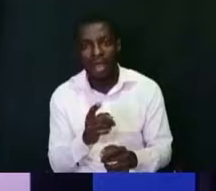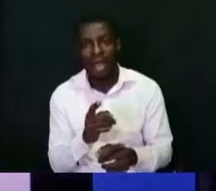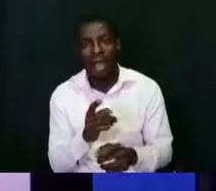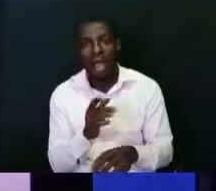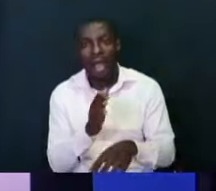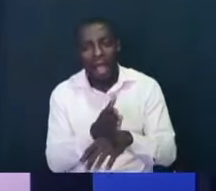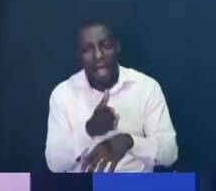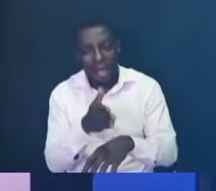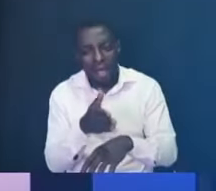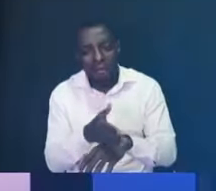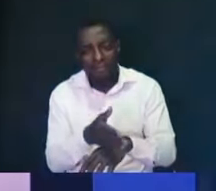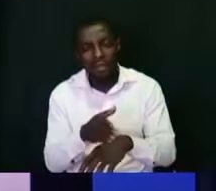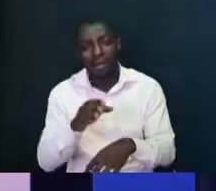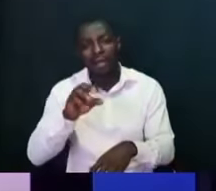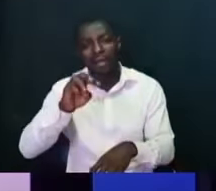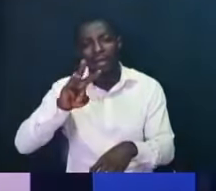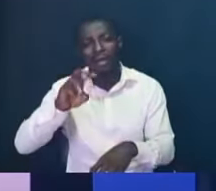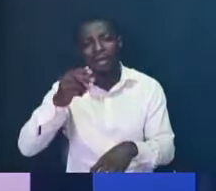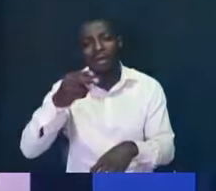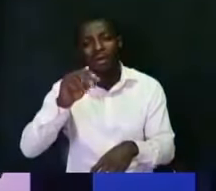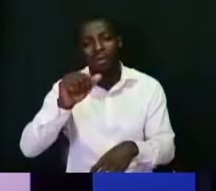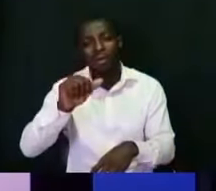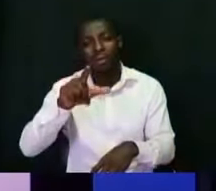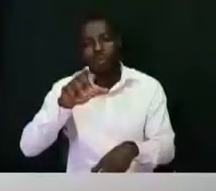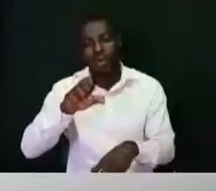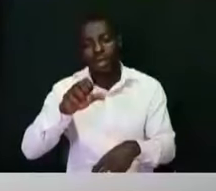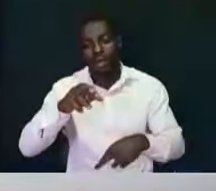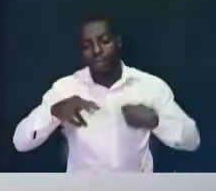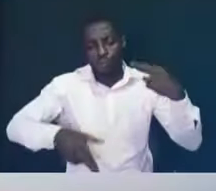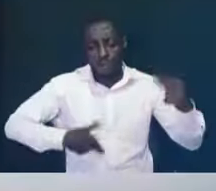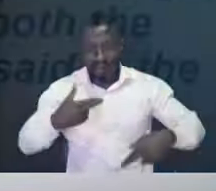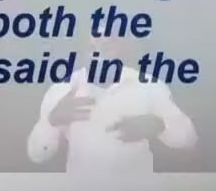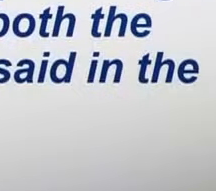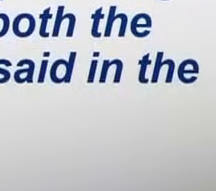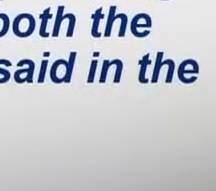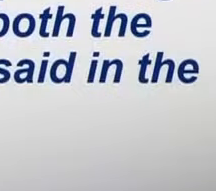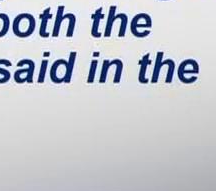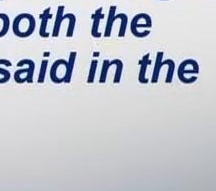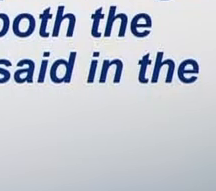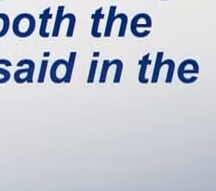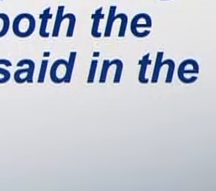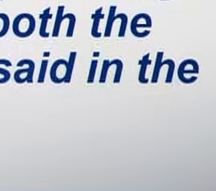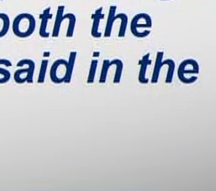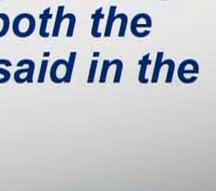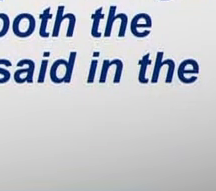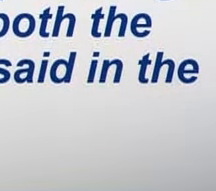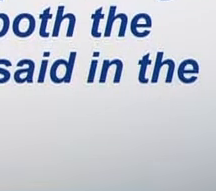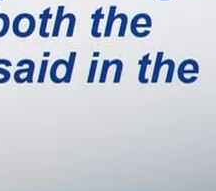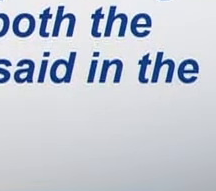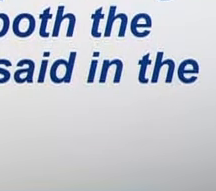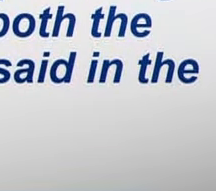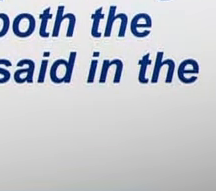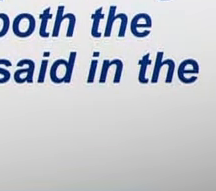revival, the gambling and the alcohol business Nchiatuo ene insanum